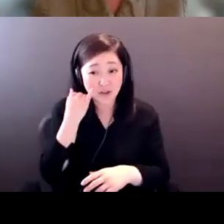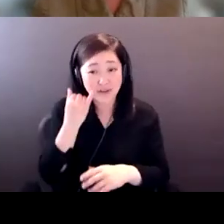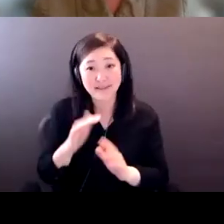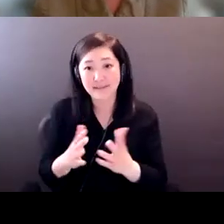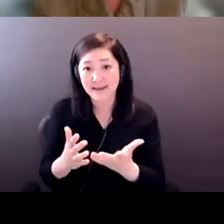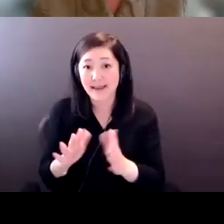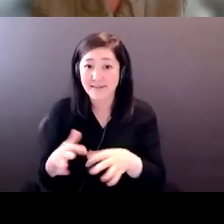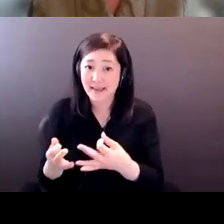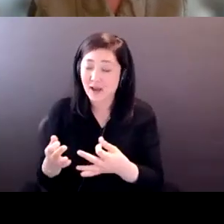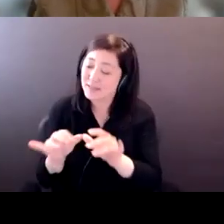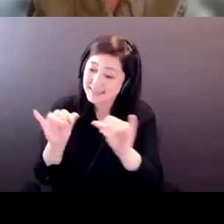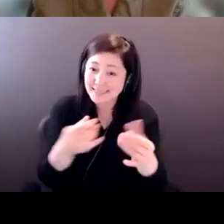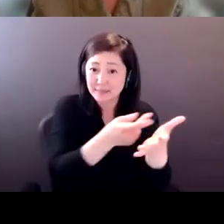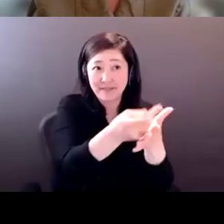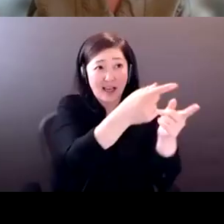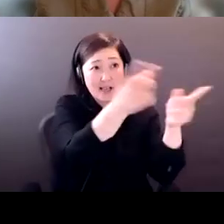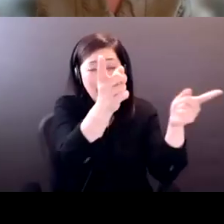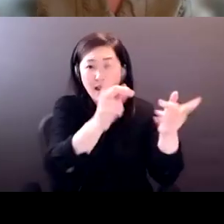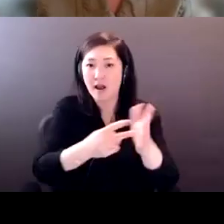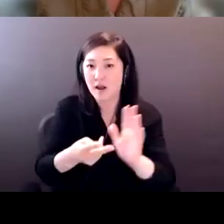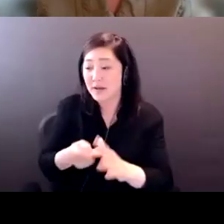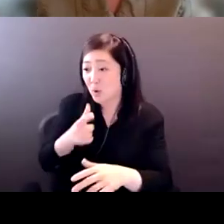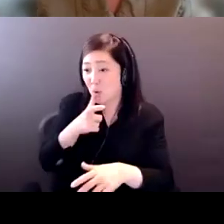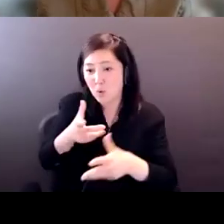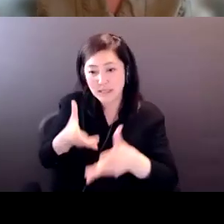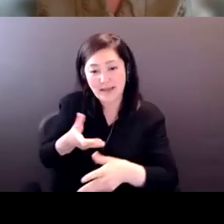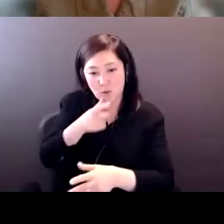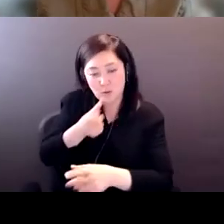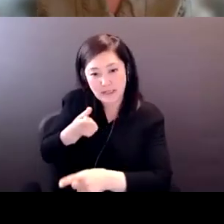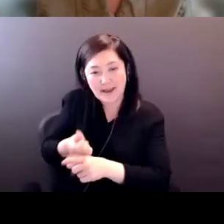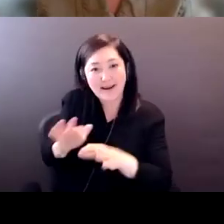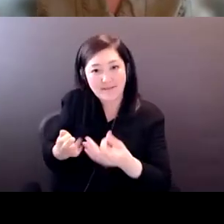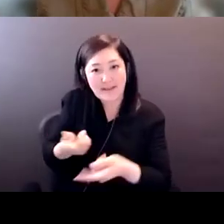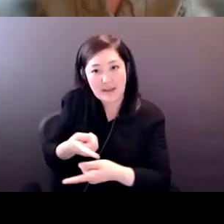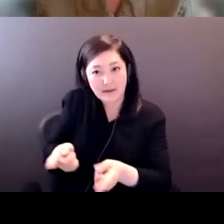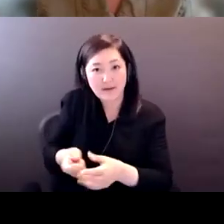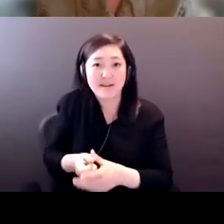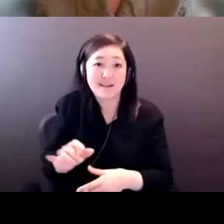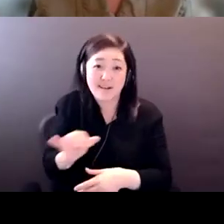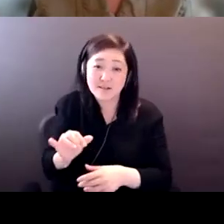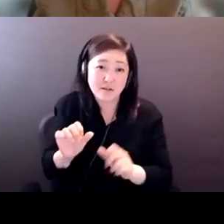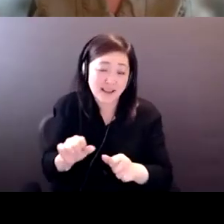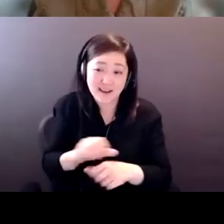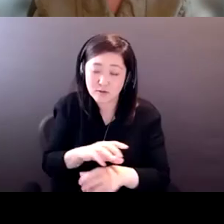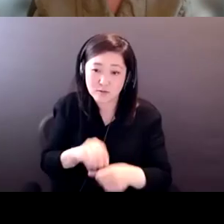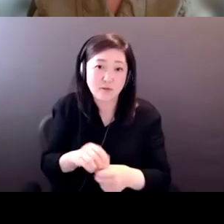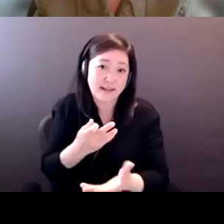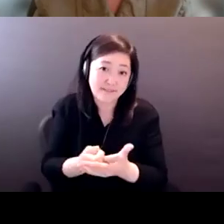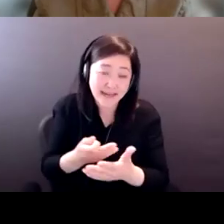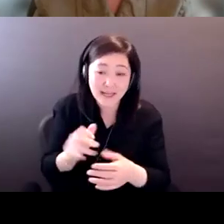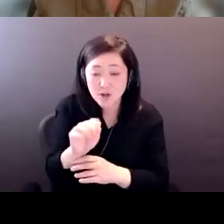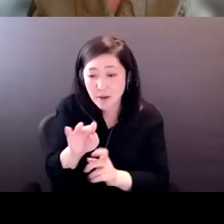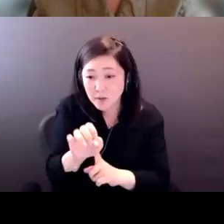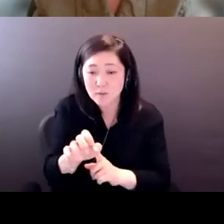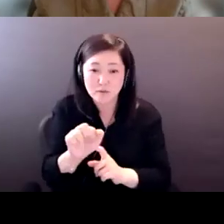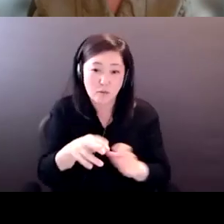gaps, and that can increase both the stress and the risk, as Amy was talking, including financial abuse and control. What we also know